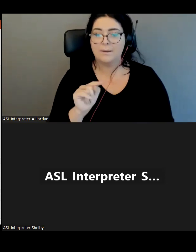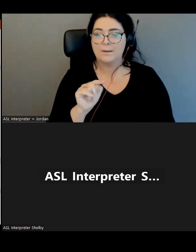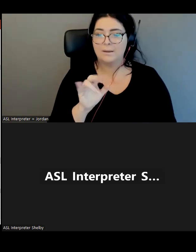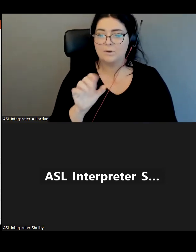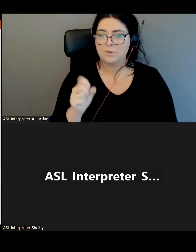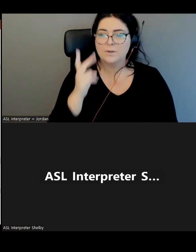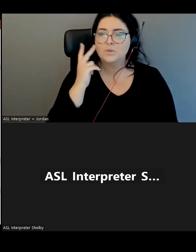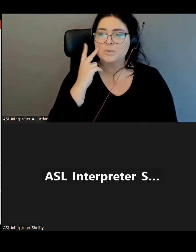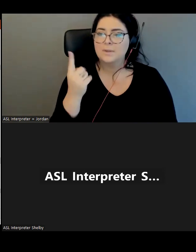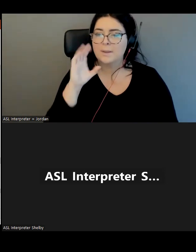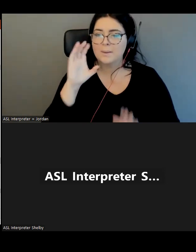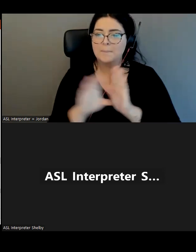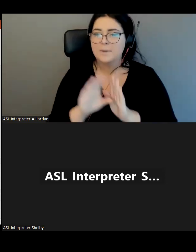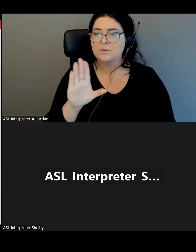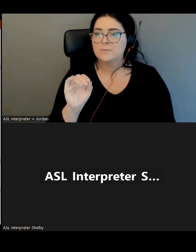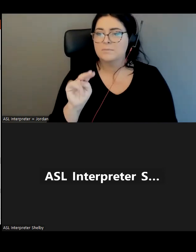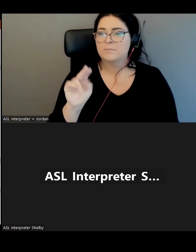That's one of our groups in Bonavista. Vista.